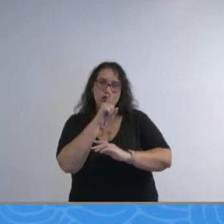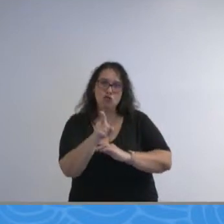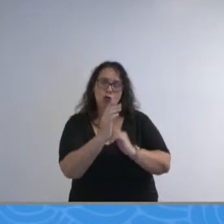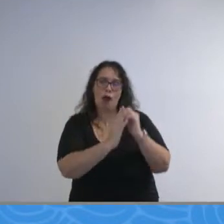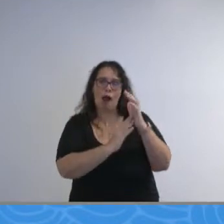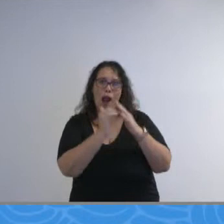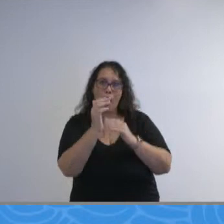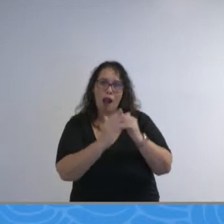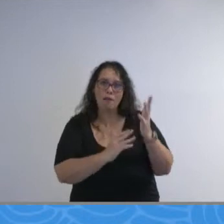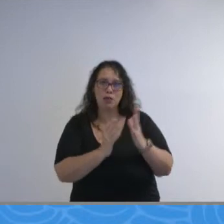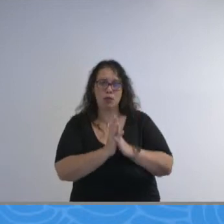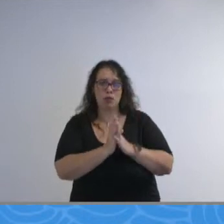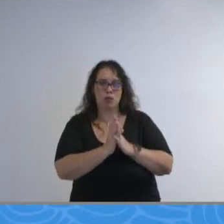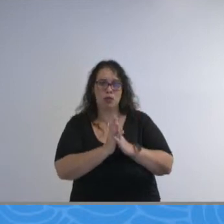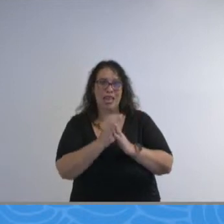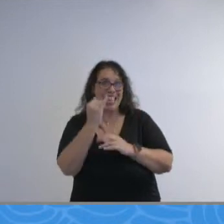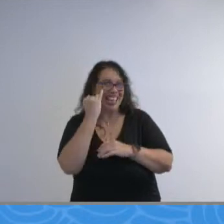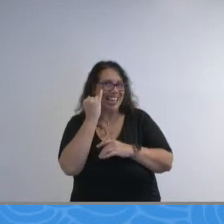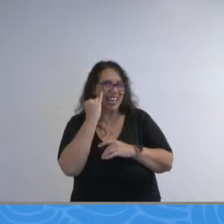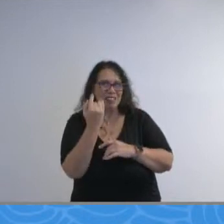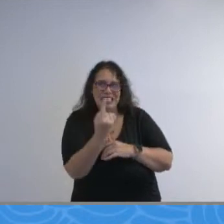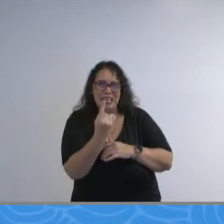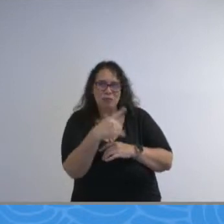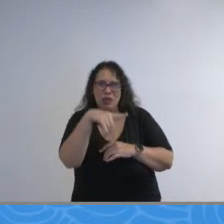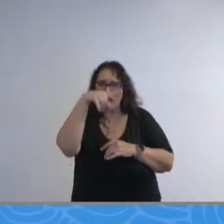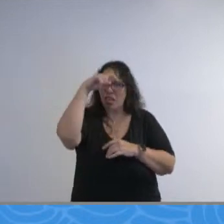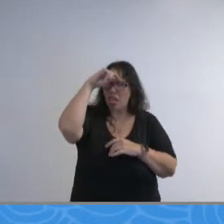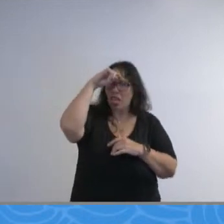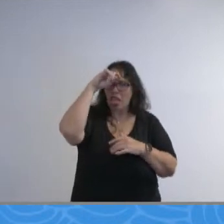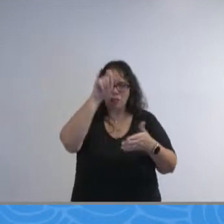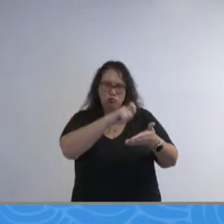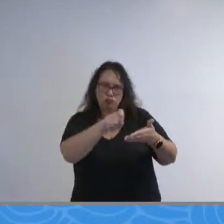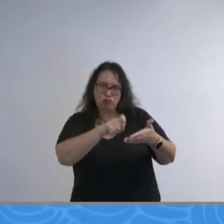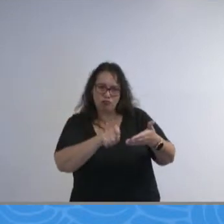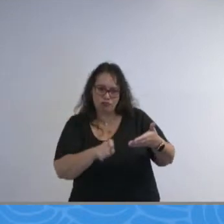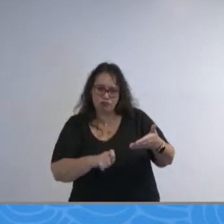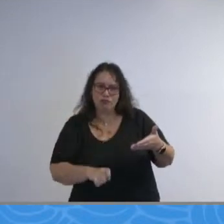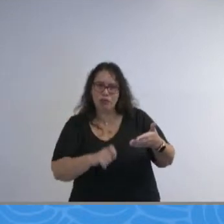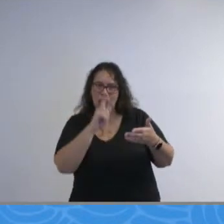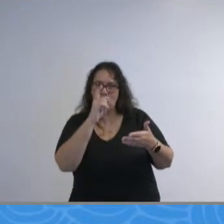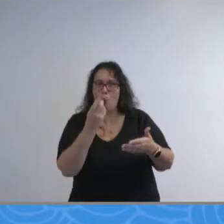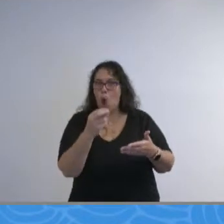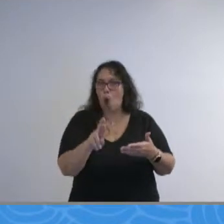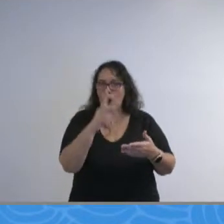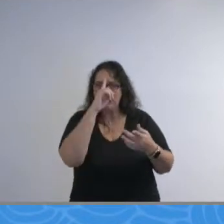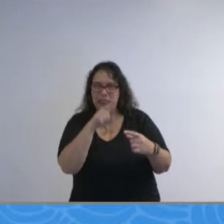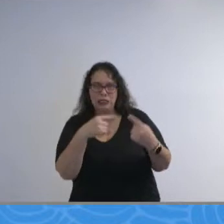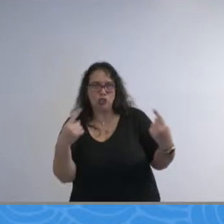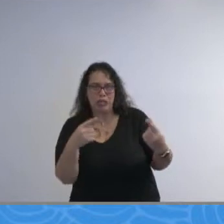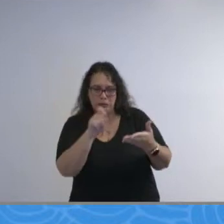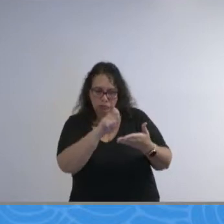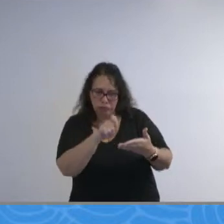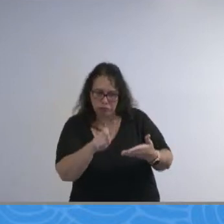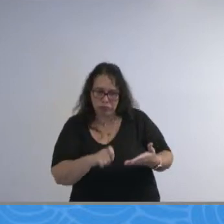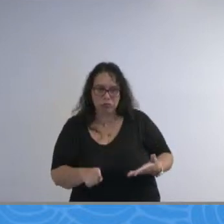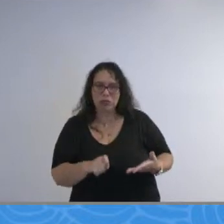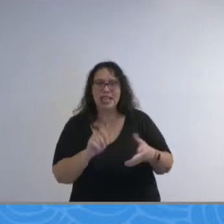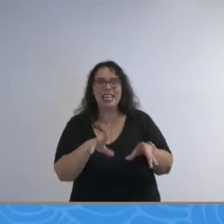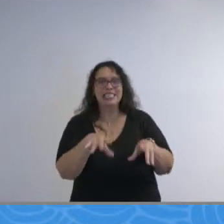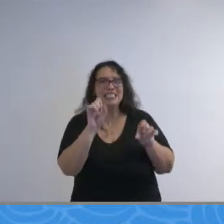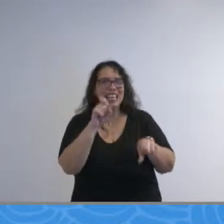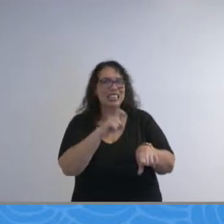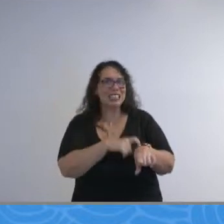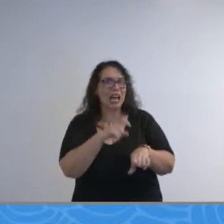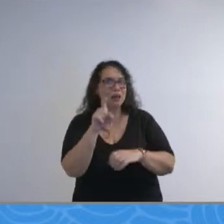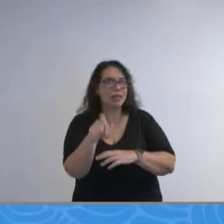not, you can make sure to document what you disagree with. So definitely take whatever time you need.